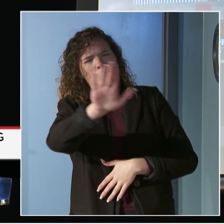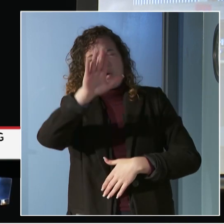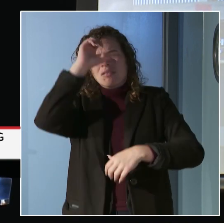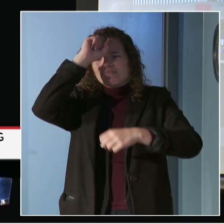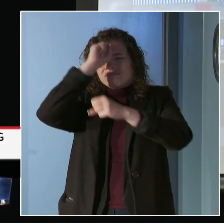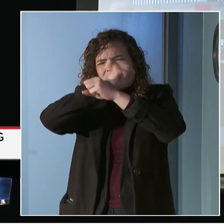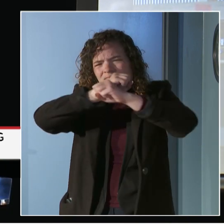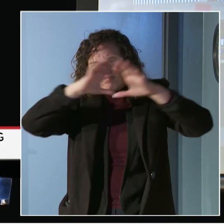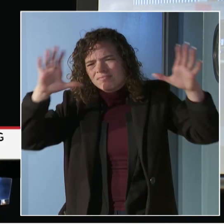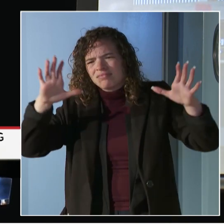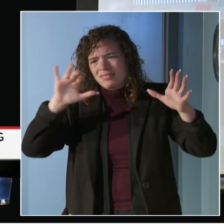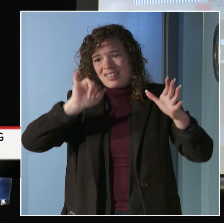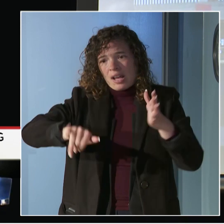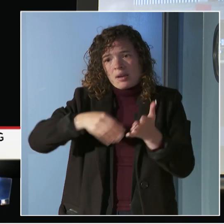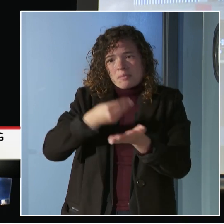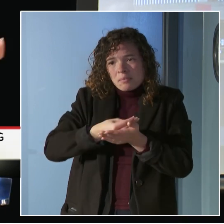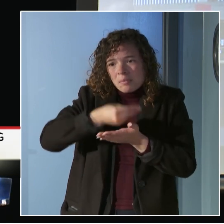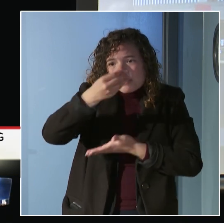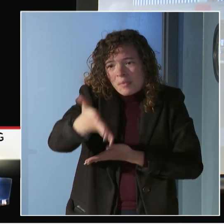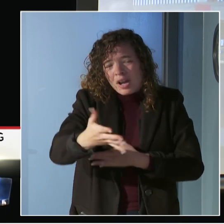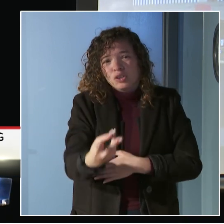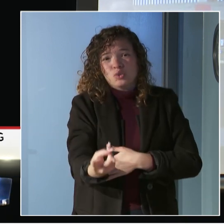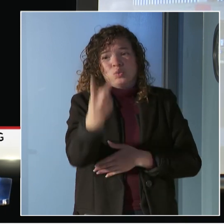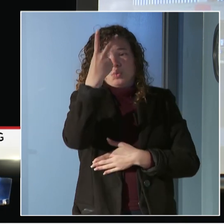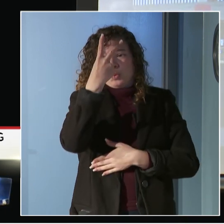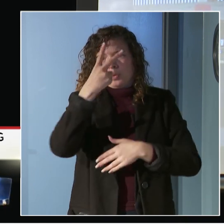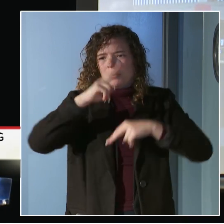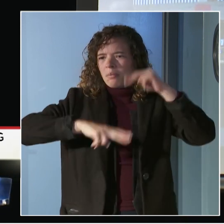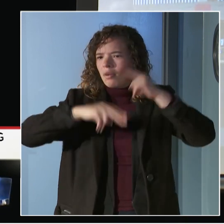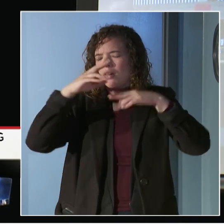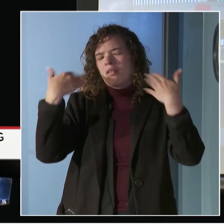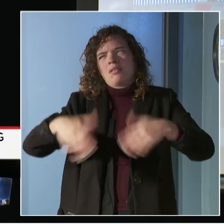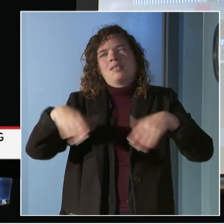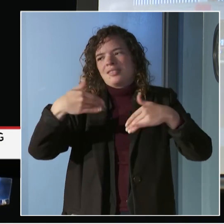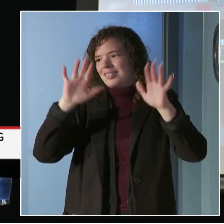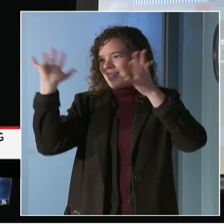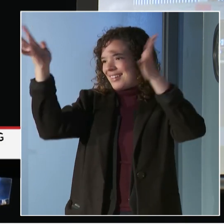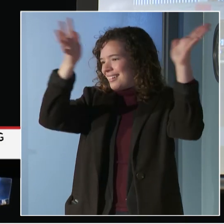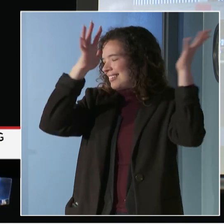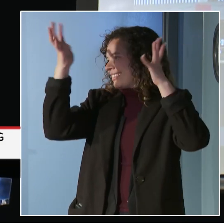buy 2 buildings. That's fantastic. Let's give them a big round of applause.